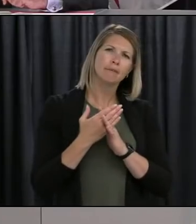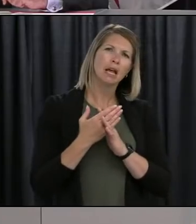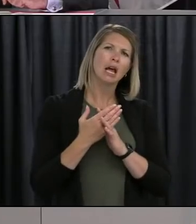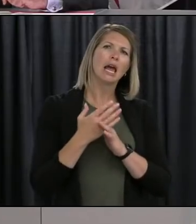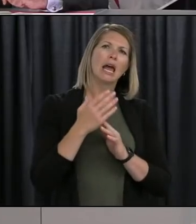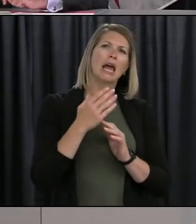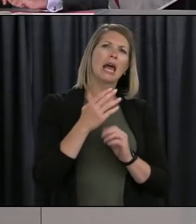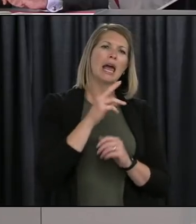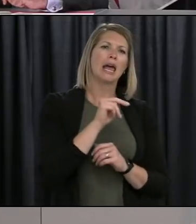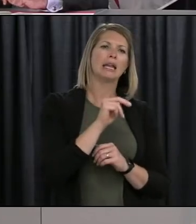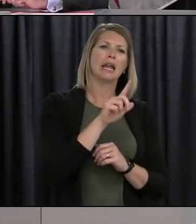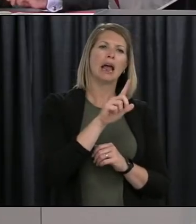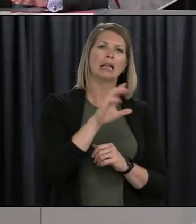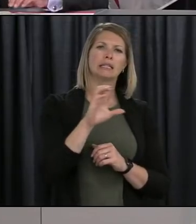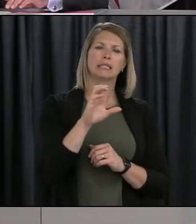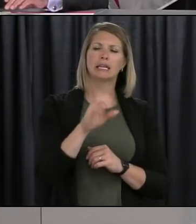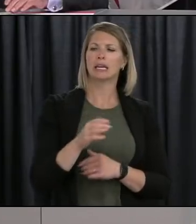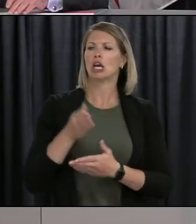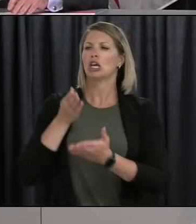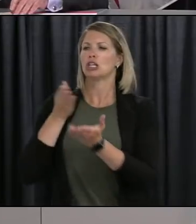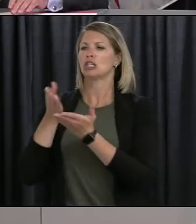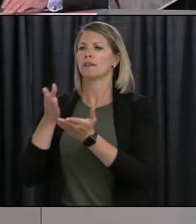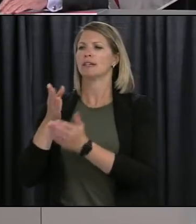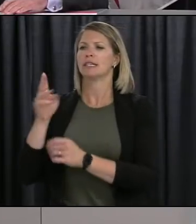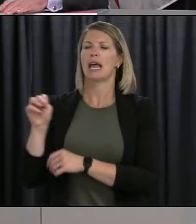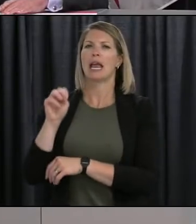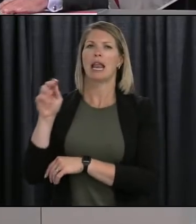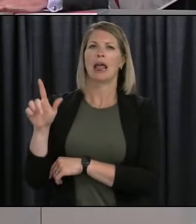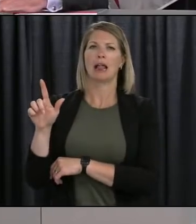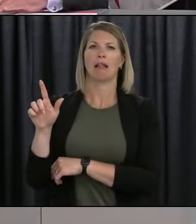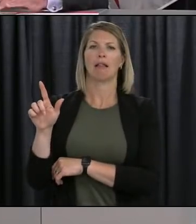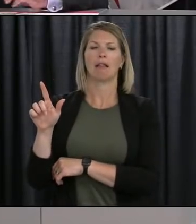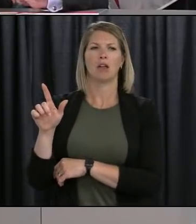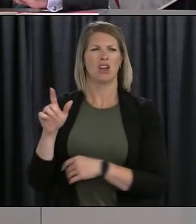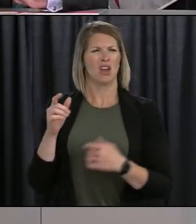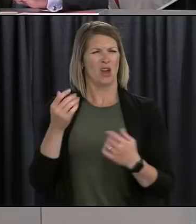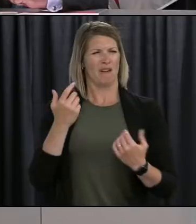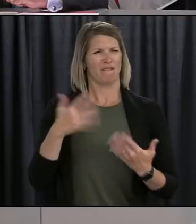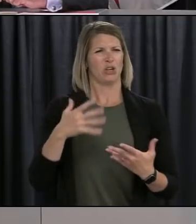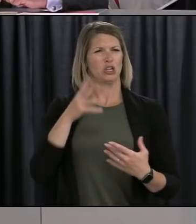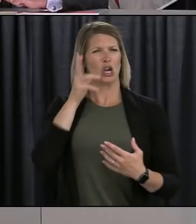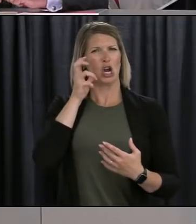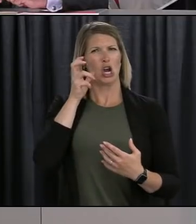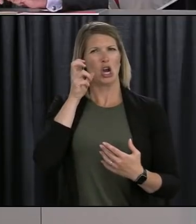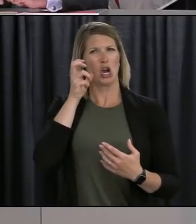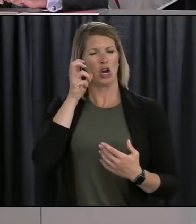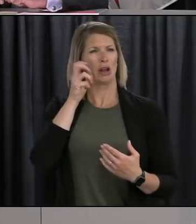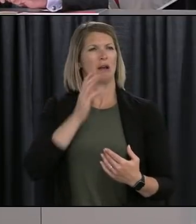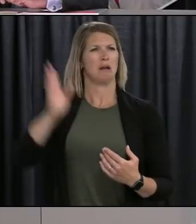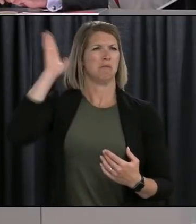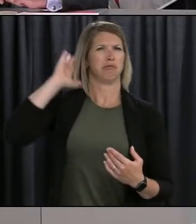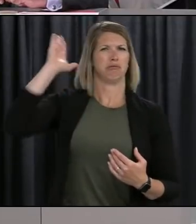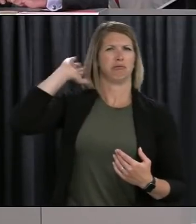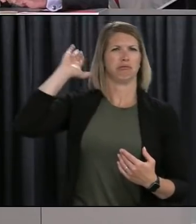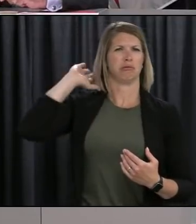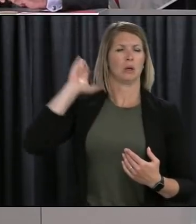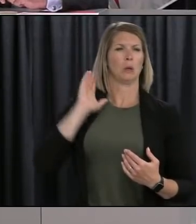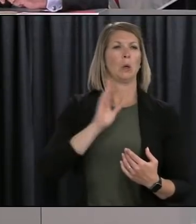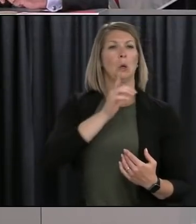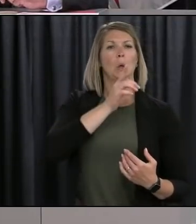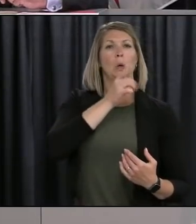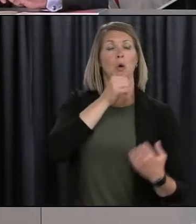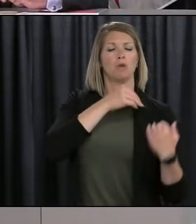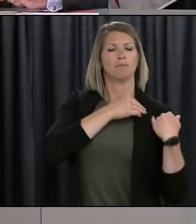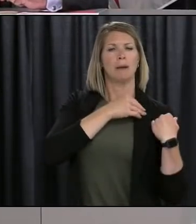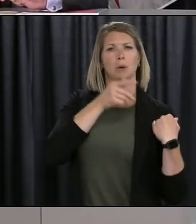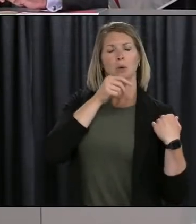NL, but in terms of the George Street issue, we heard very early on throughout this that there could be fines, all of the guidelines